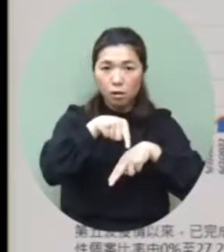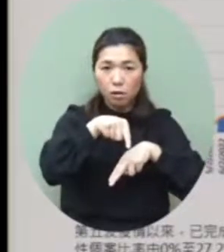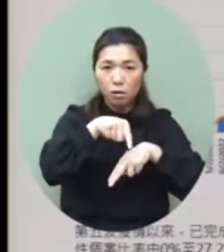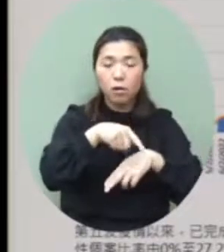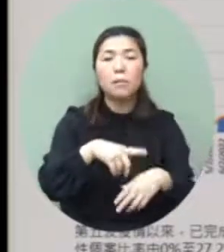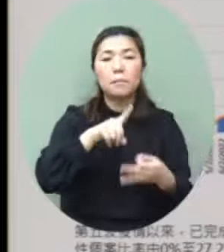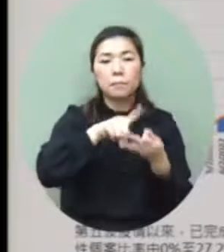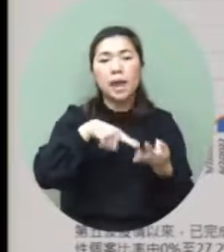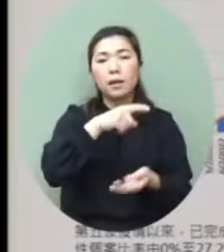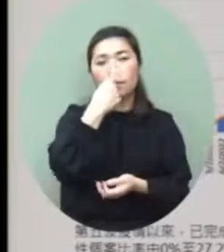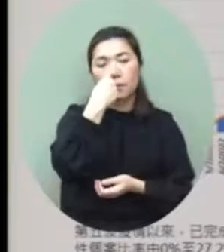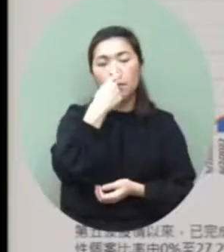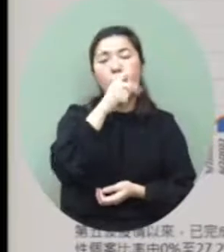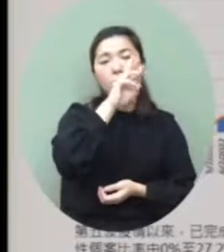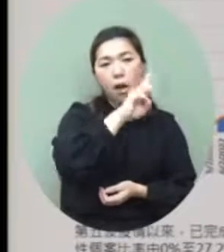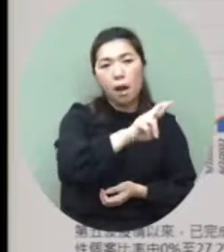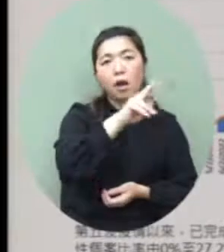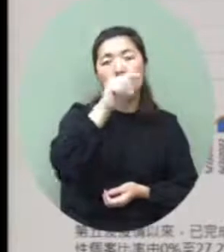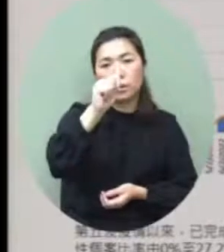This chart